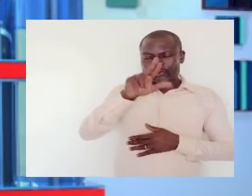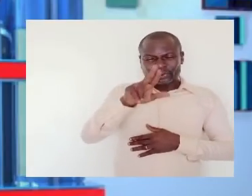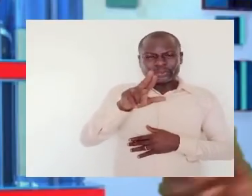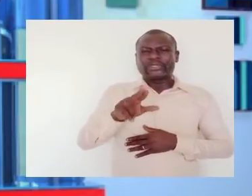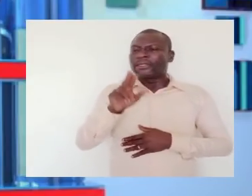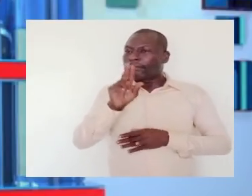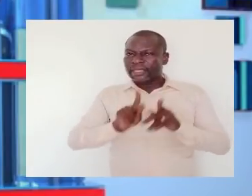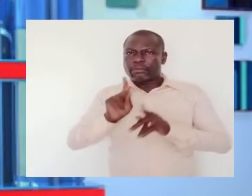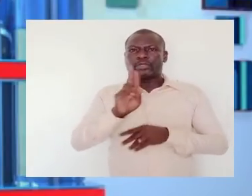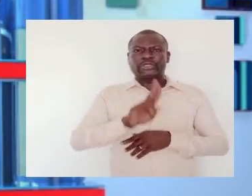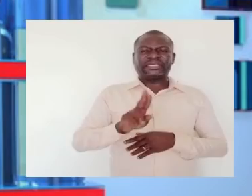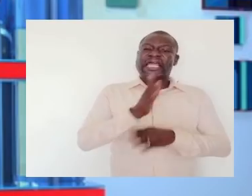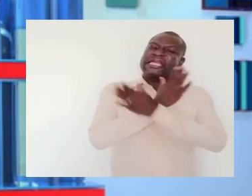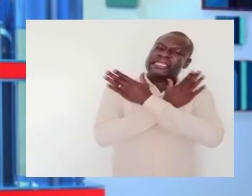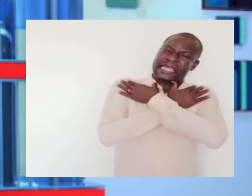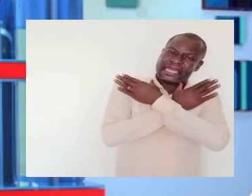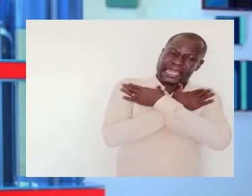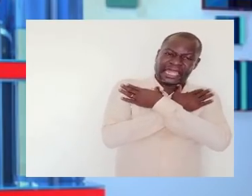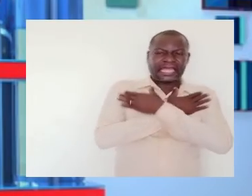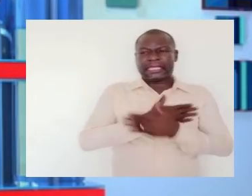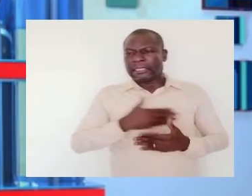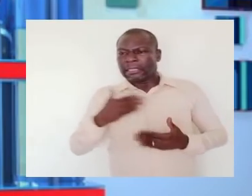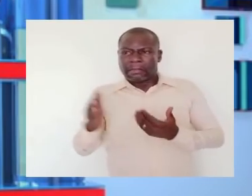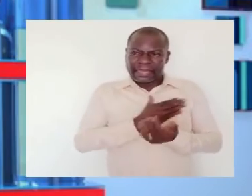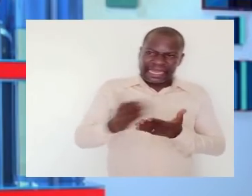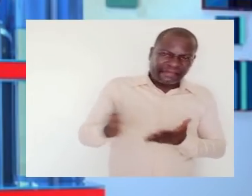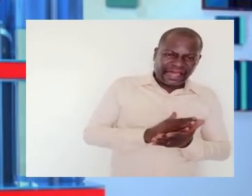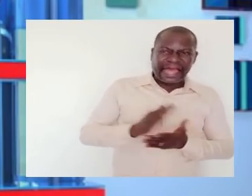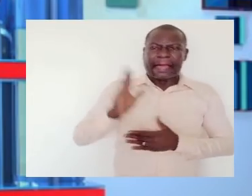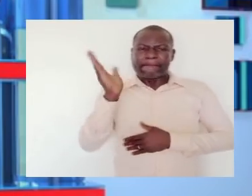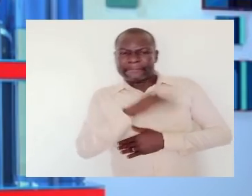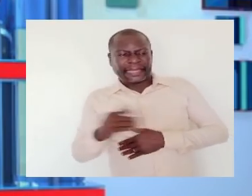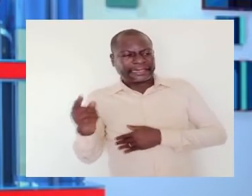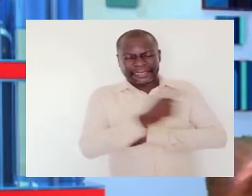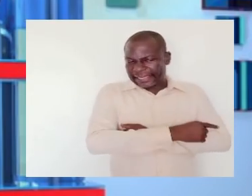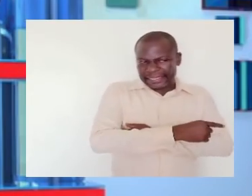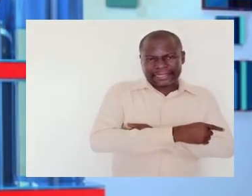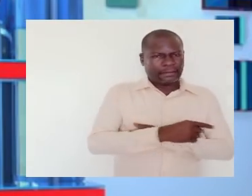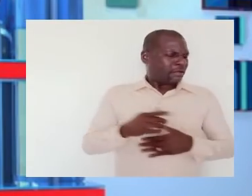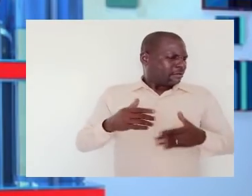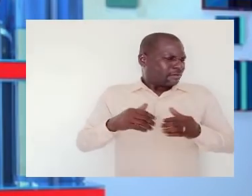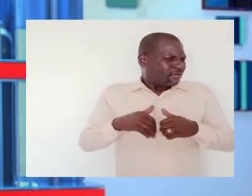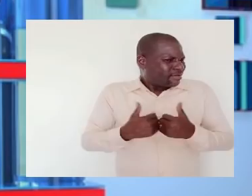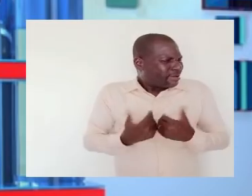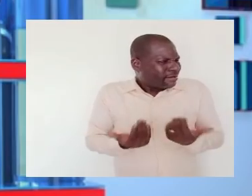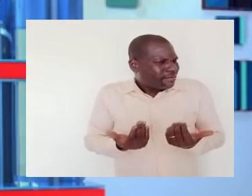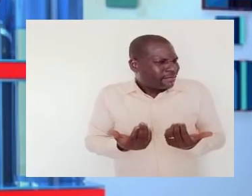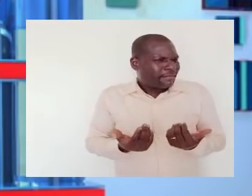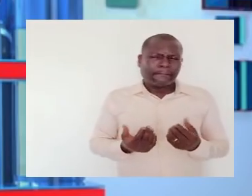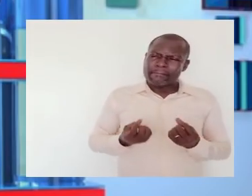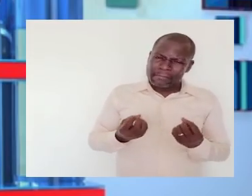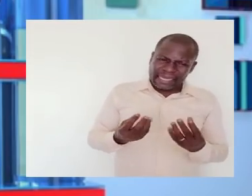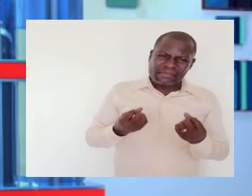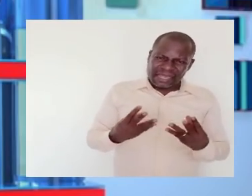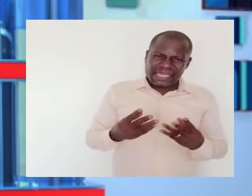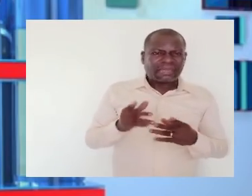ejuada de ben de ben kwasiada eye akwaside edabone ne yetenase ani ade sa kwan